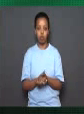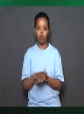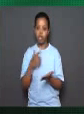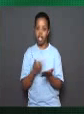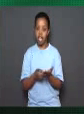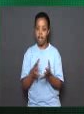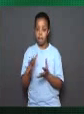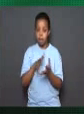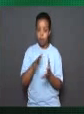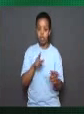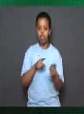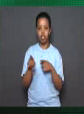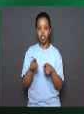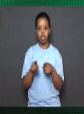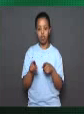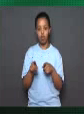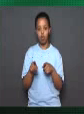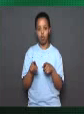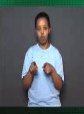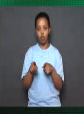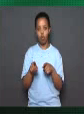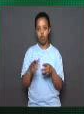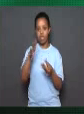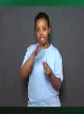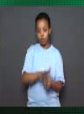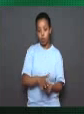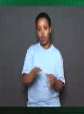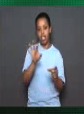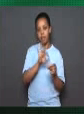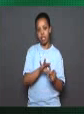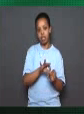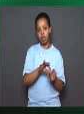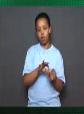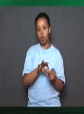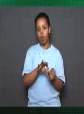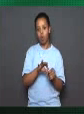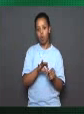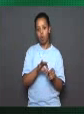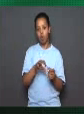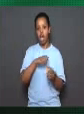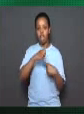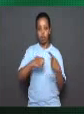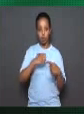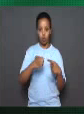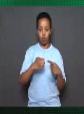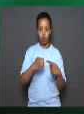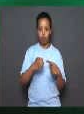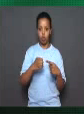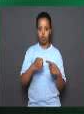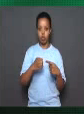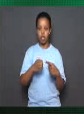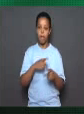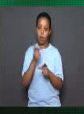These vibrations put strain on the bonds that hold the atoms in place.